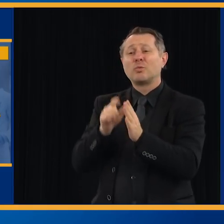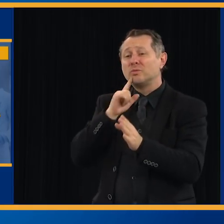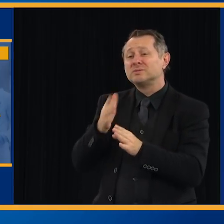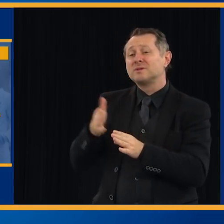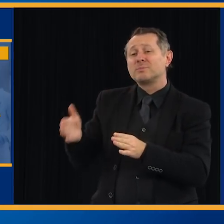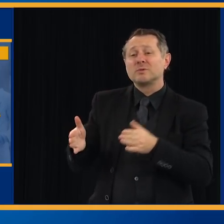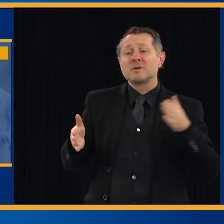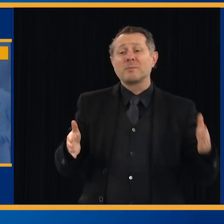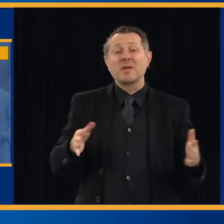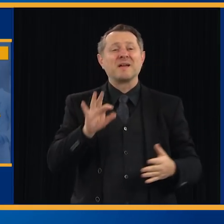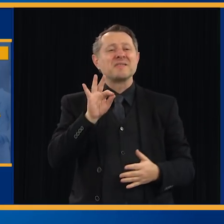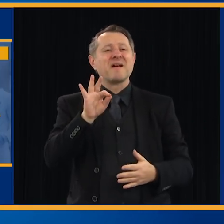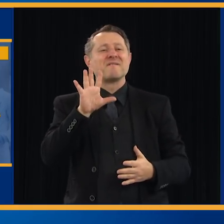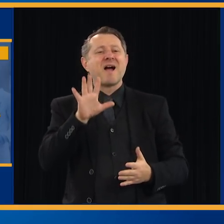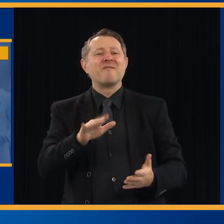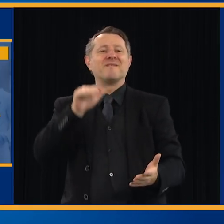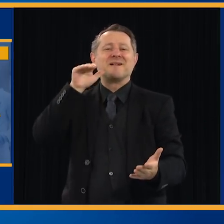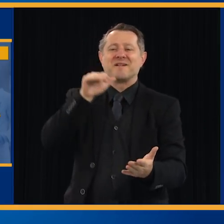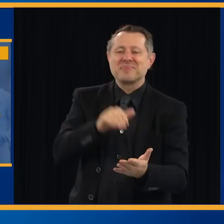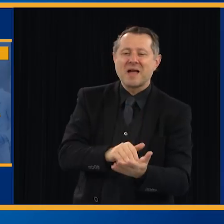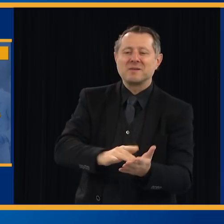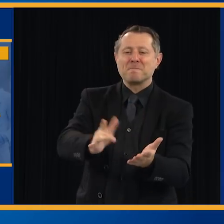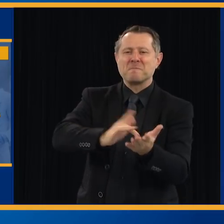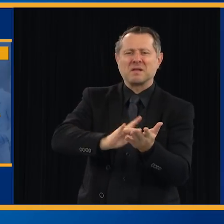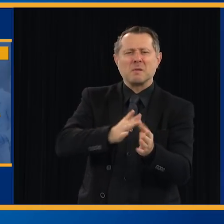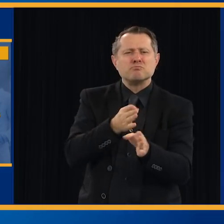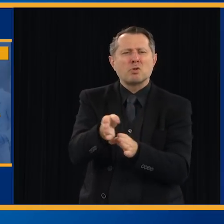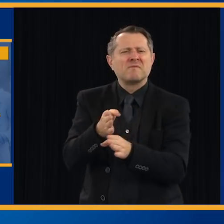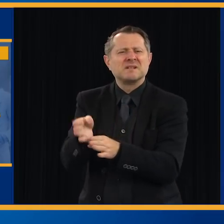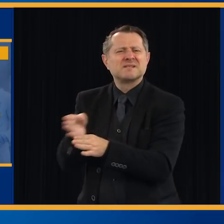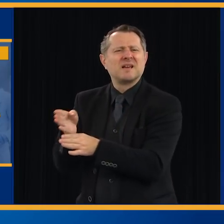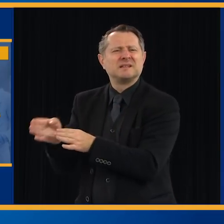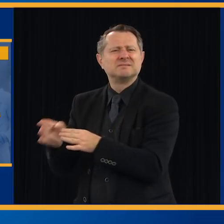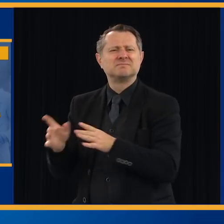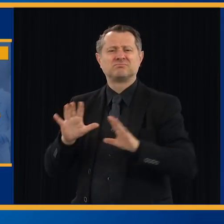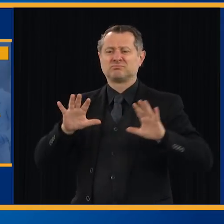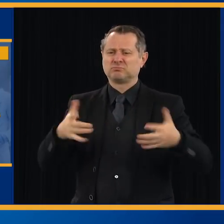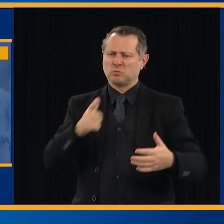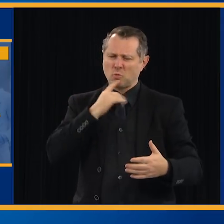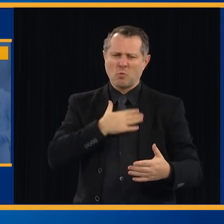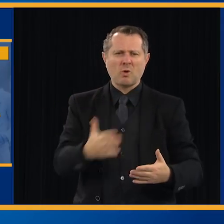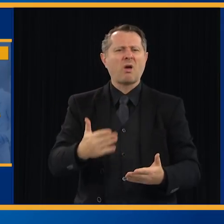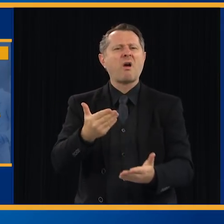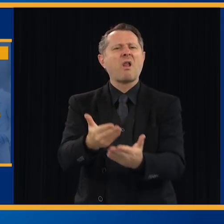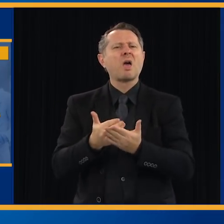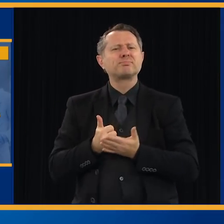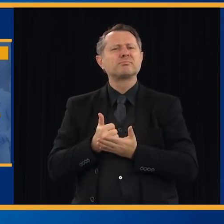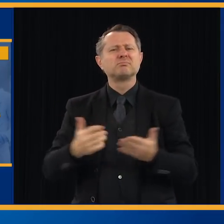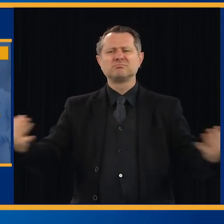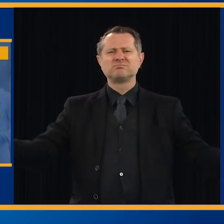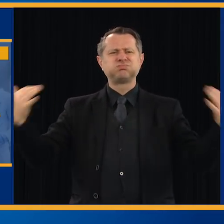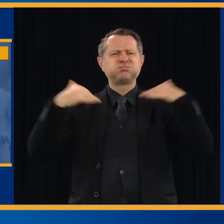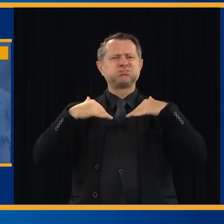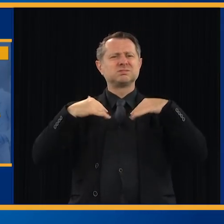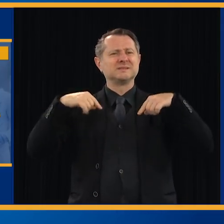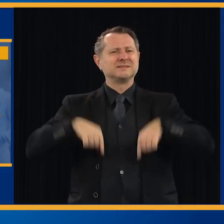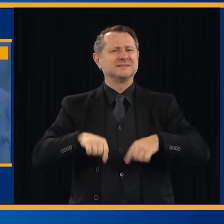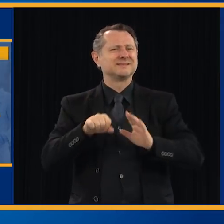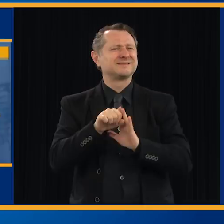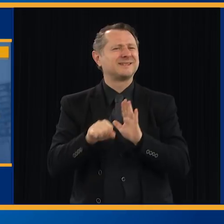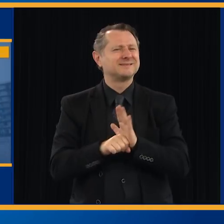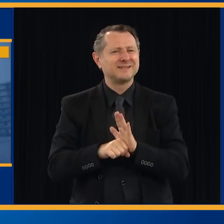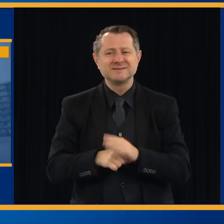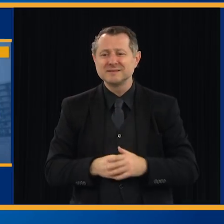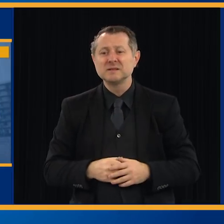95,000 medical professionals who agreed to help in this state and outside of this state, who said they would come